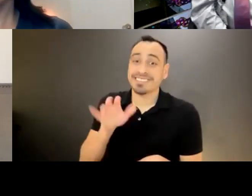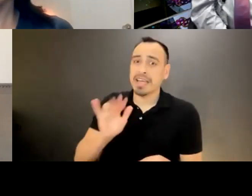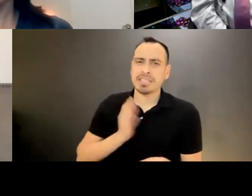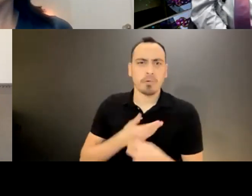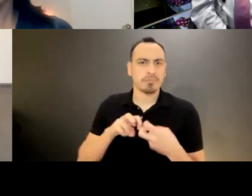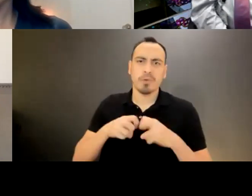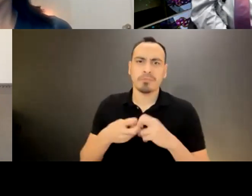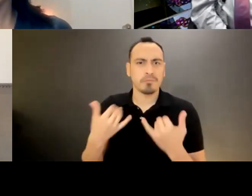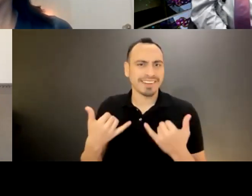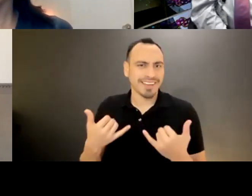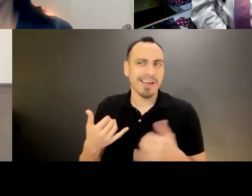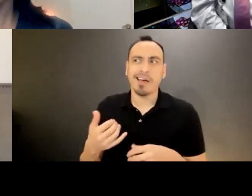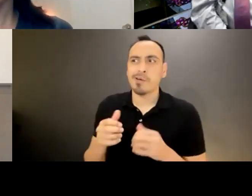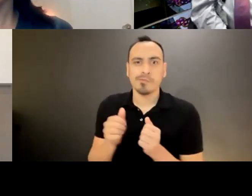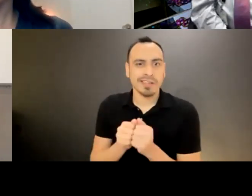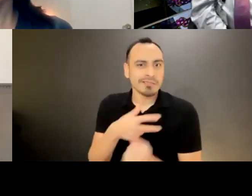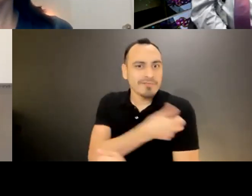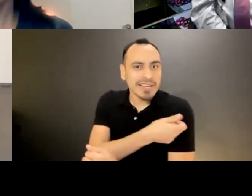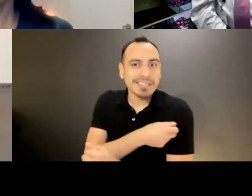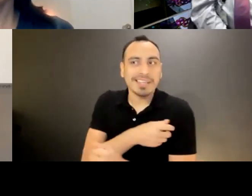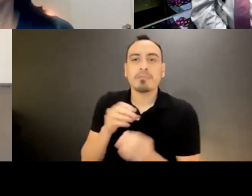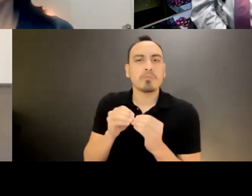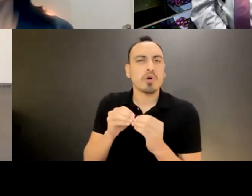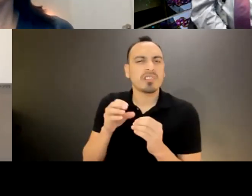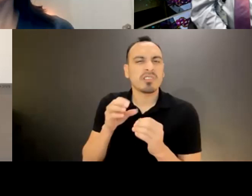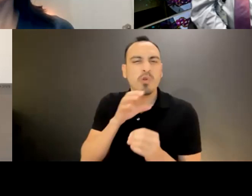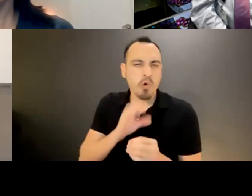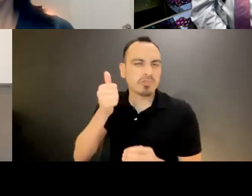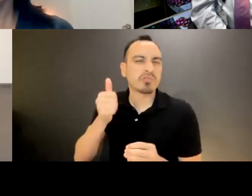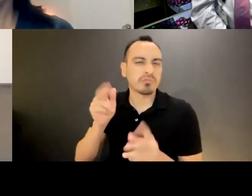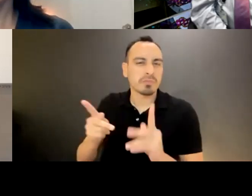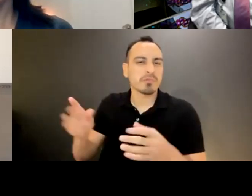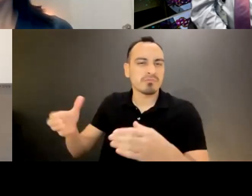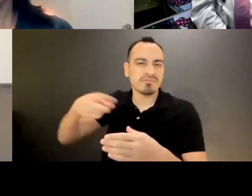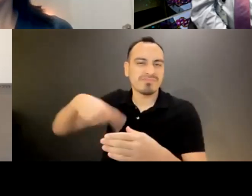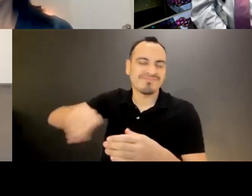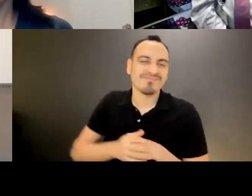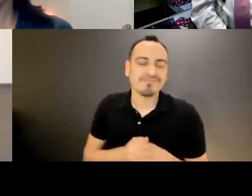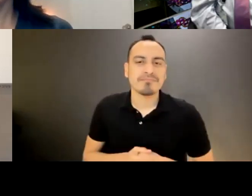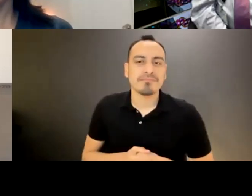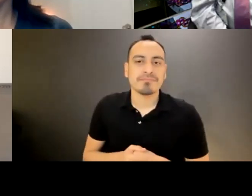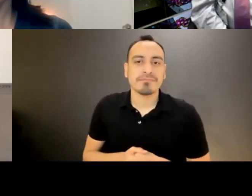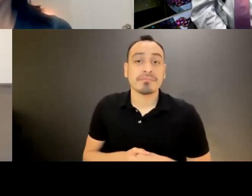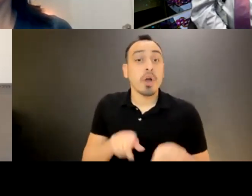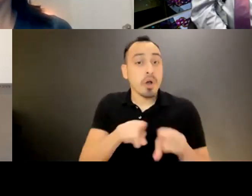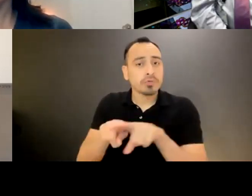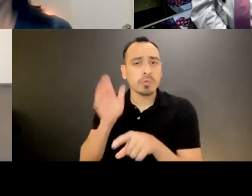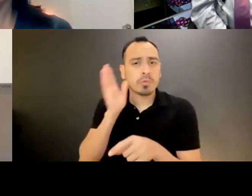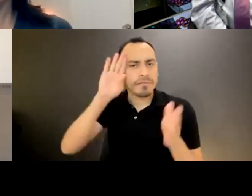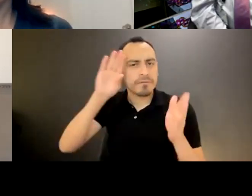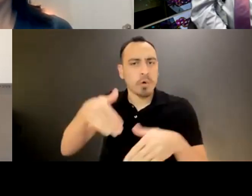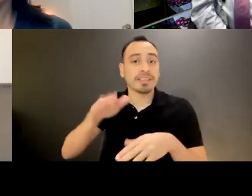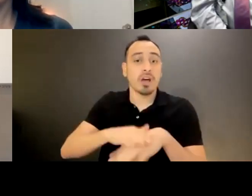all the groups as quickly as possible. And also there will be a focus on